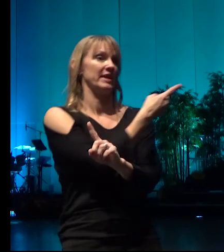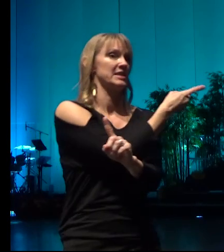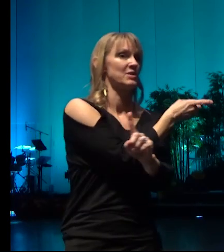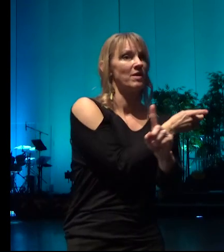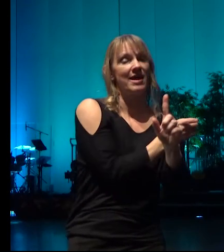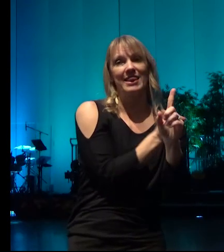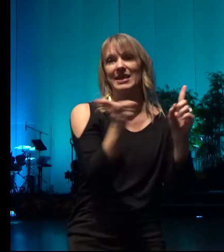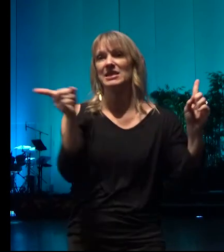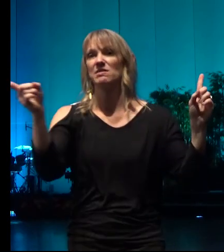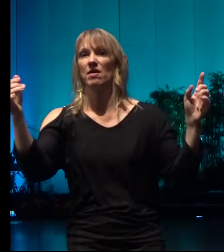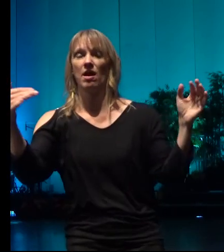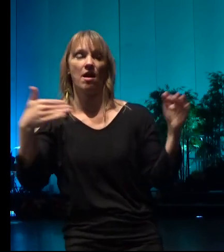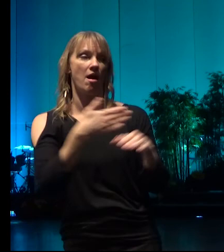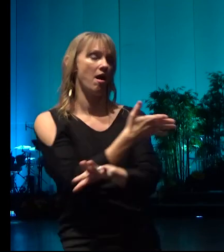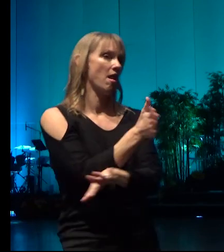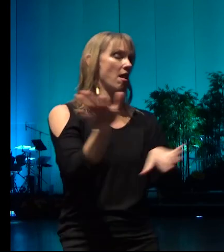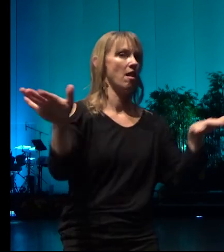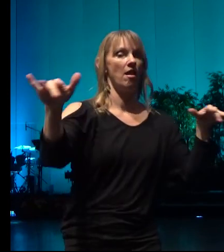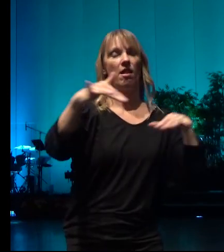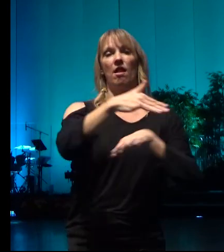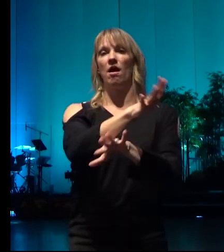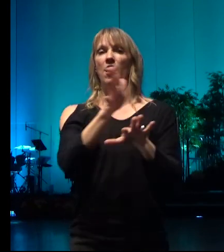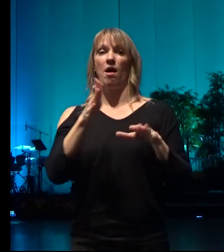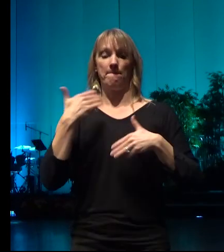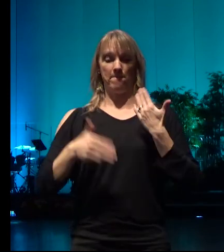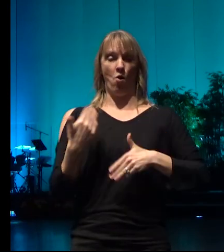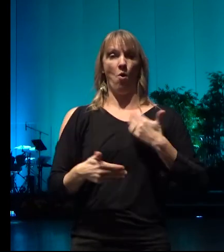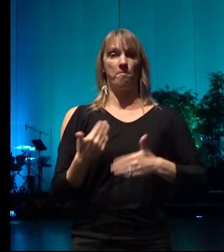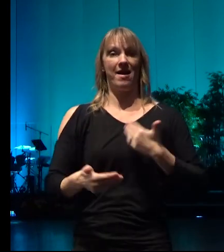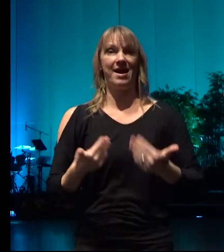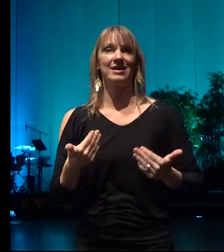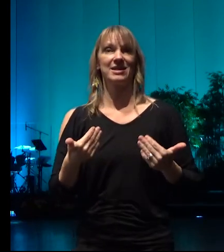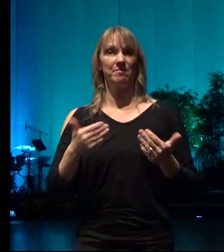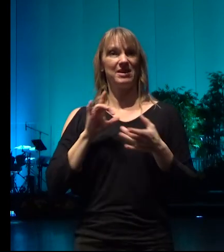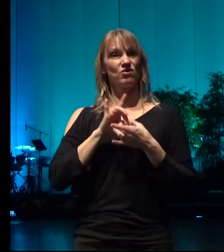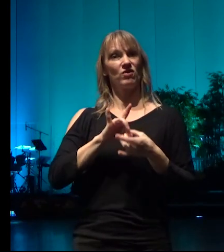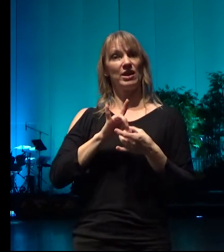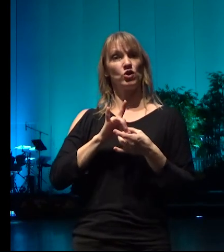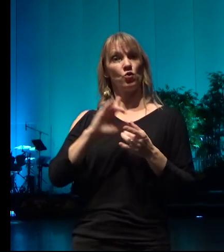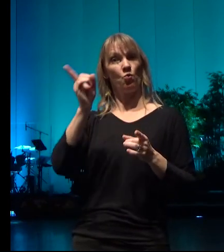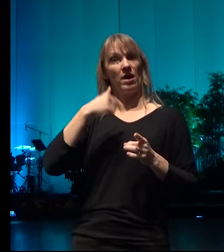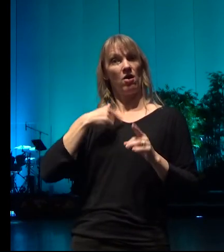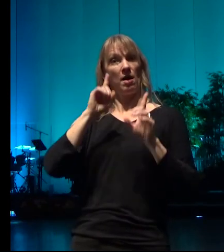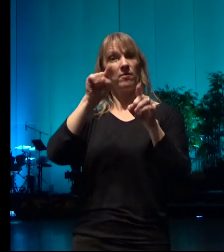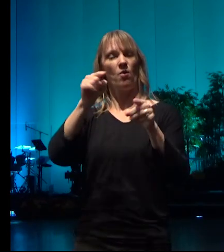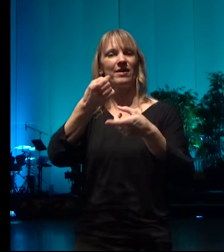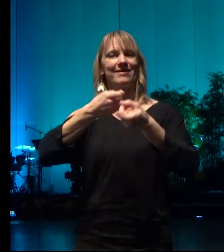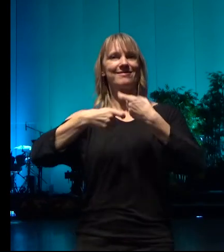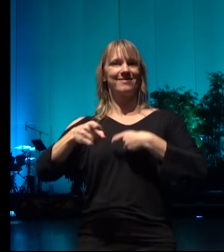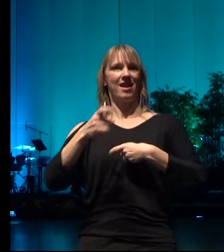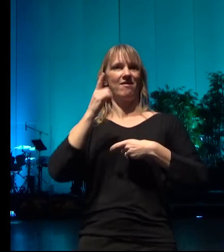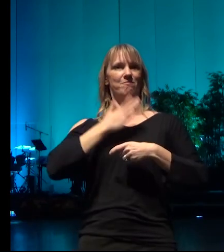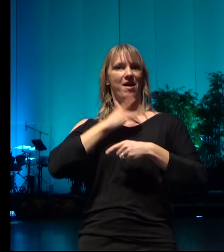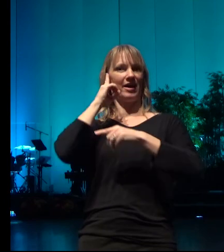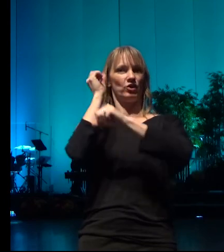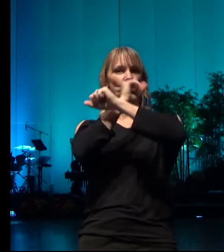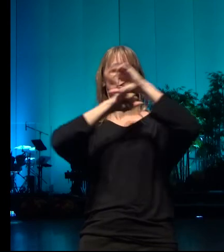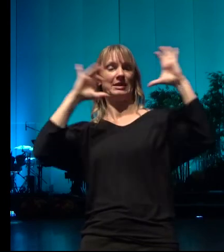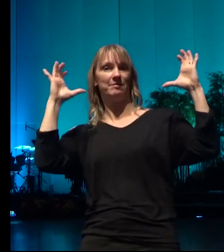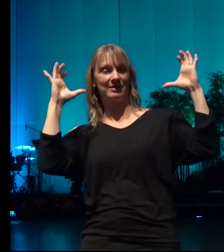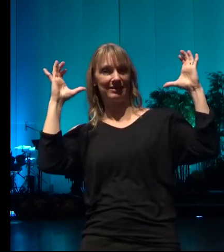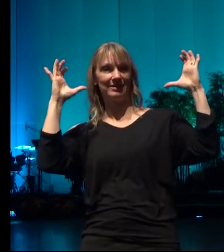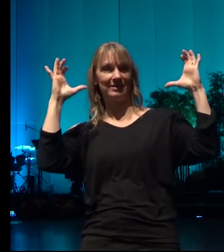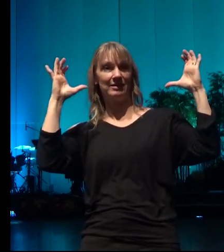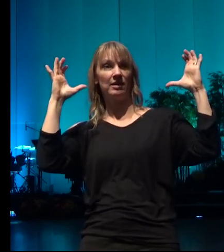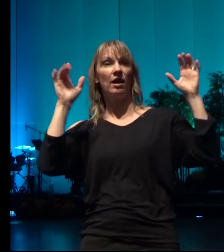But if I slow down and sink into my authentic self, alignment begins. Touching my